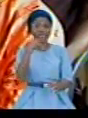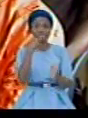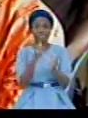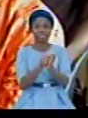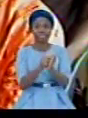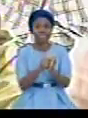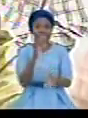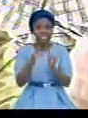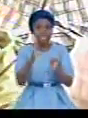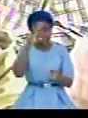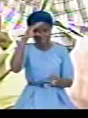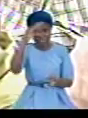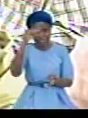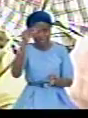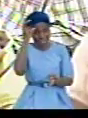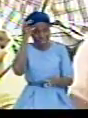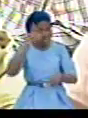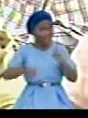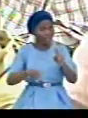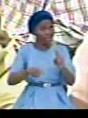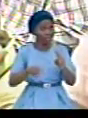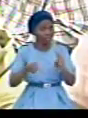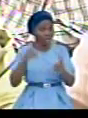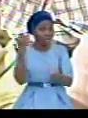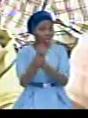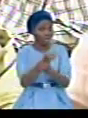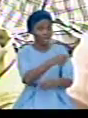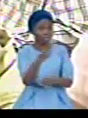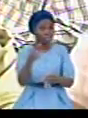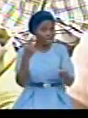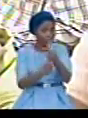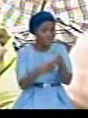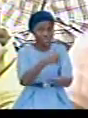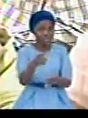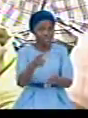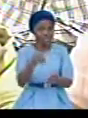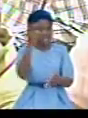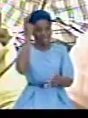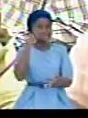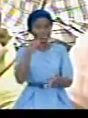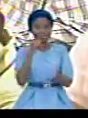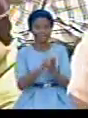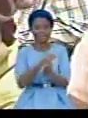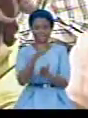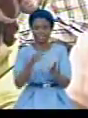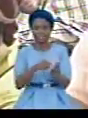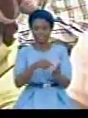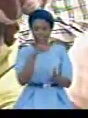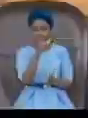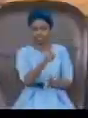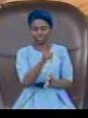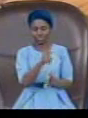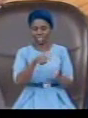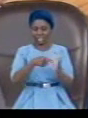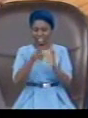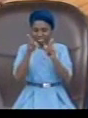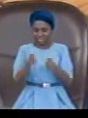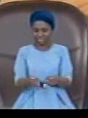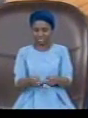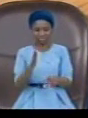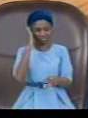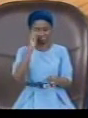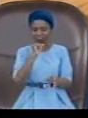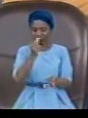bend. This one will not yield. This one will not see. This one will not